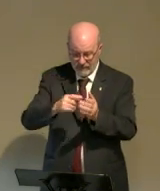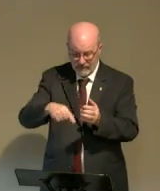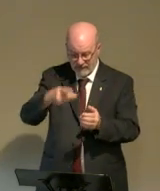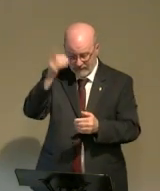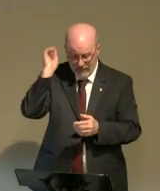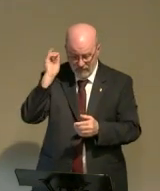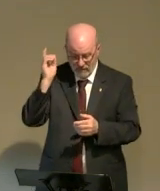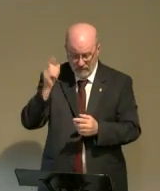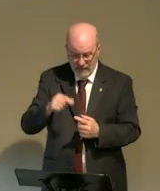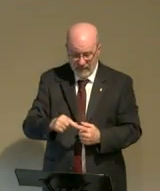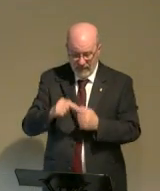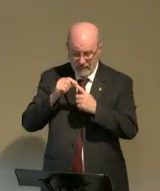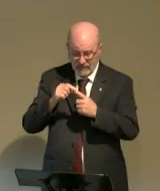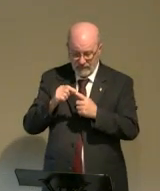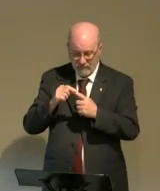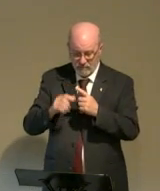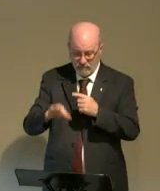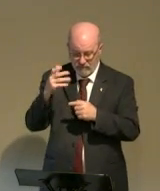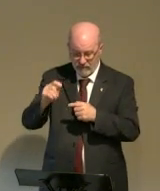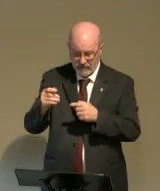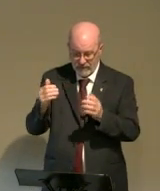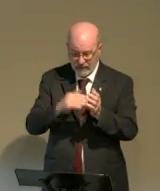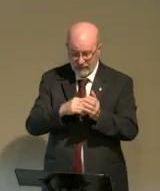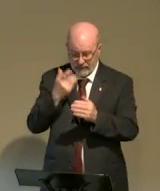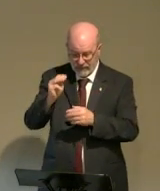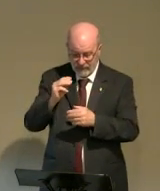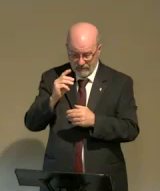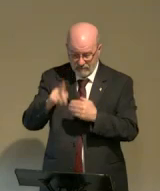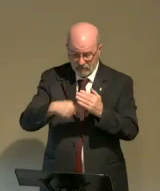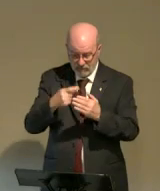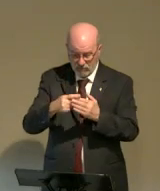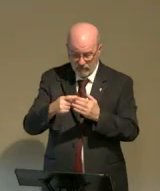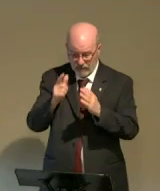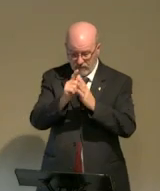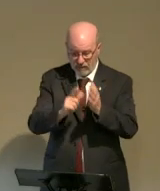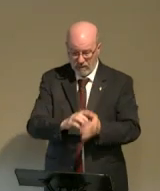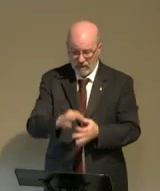Daniel, except we find it against him concerning the